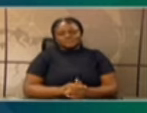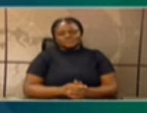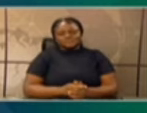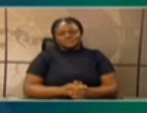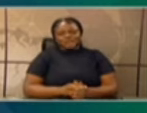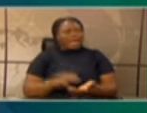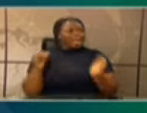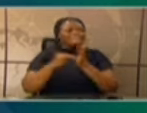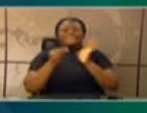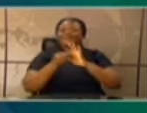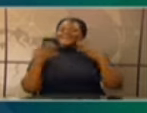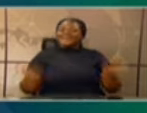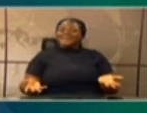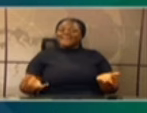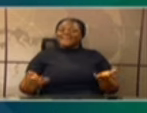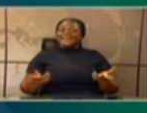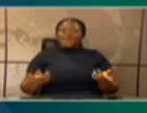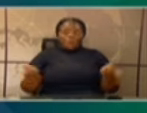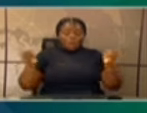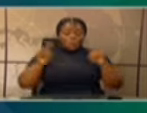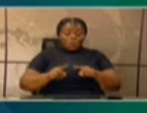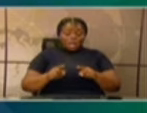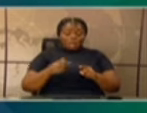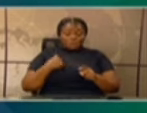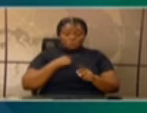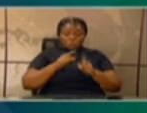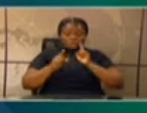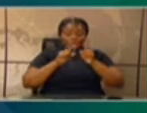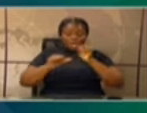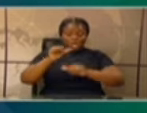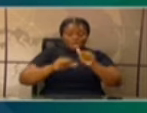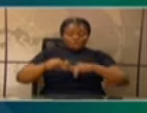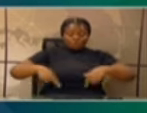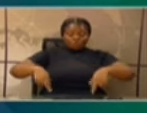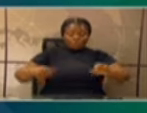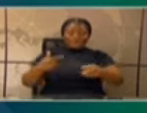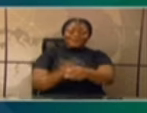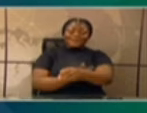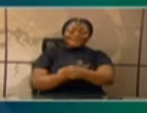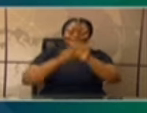What it means is that Seba Kwanya. Ghana bit me ayo.